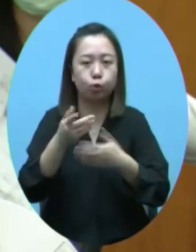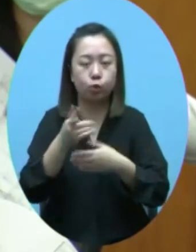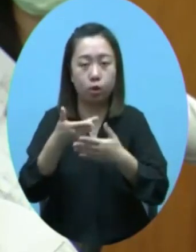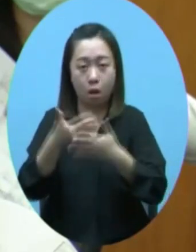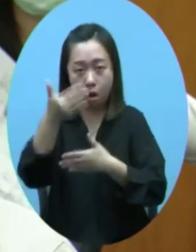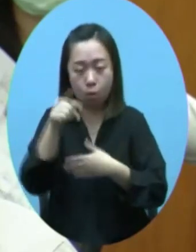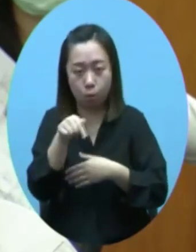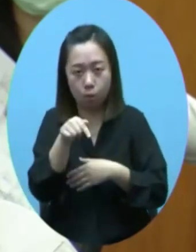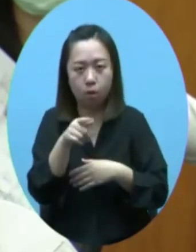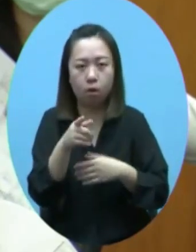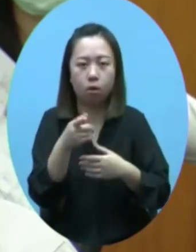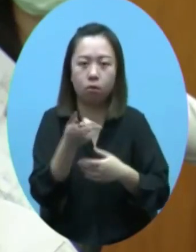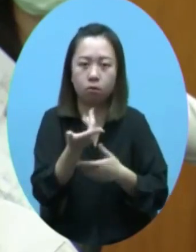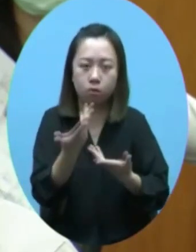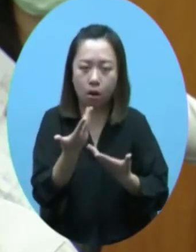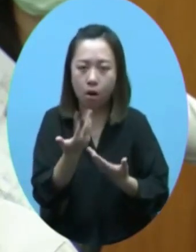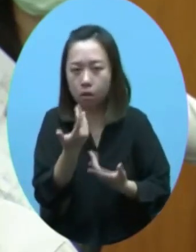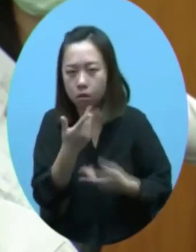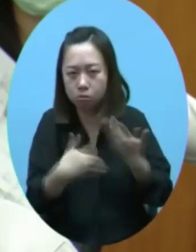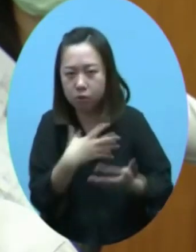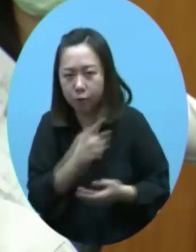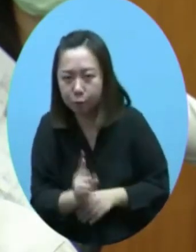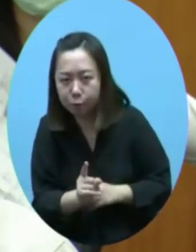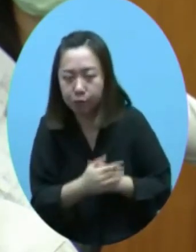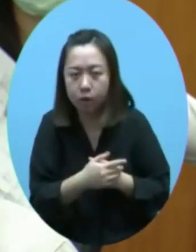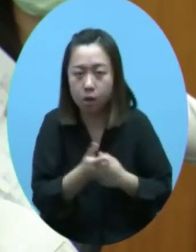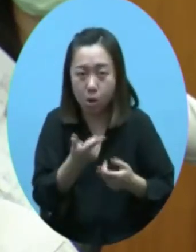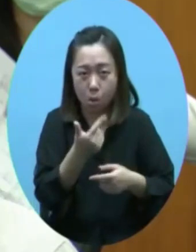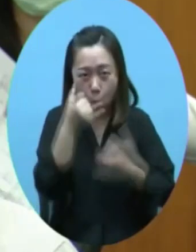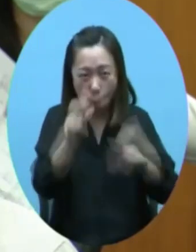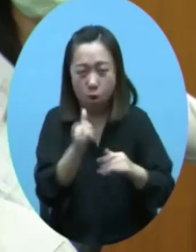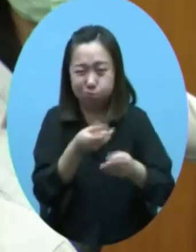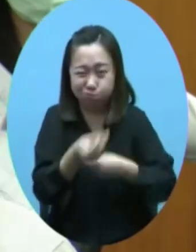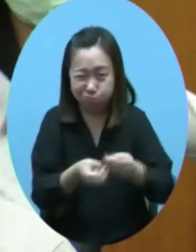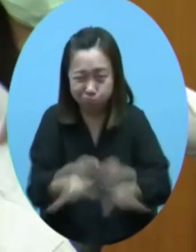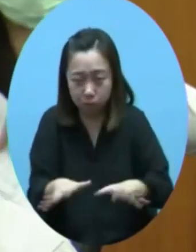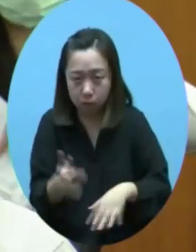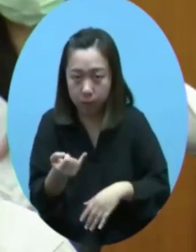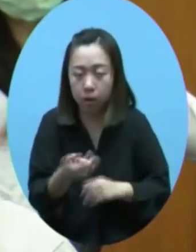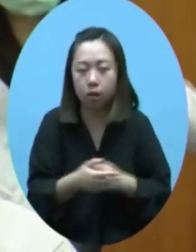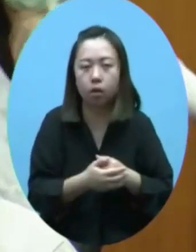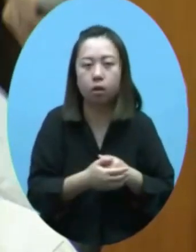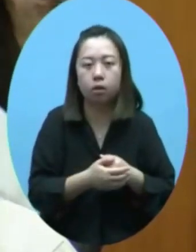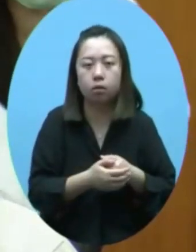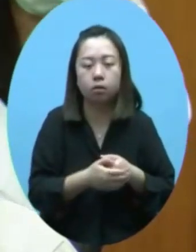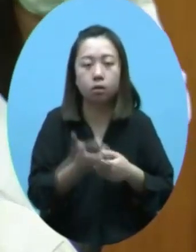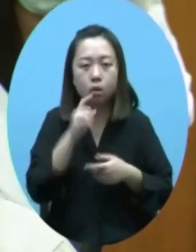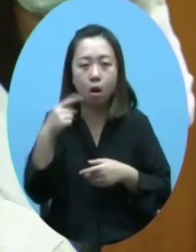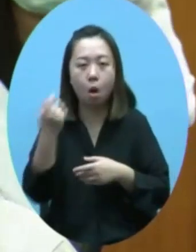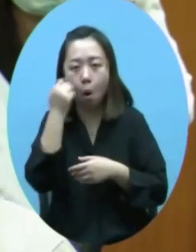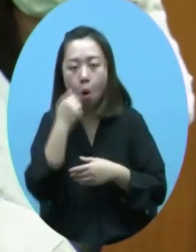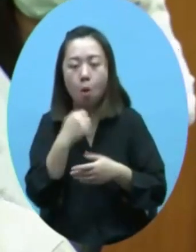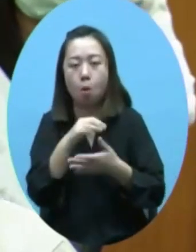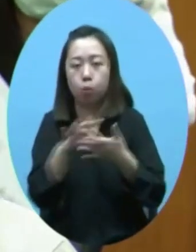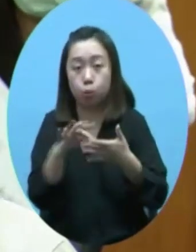first patient in Shui Chun House, would that person be classified as a super